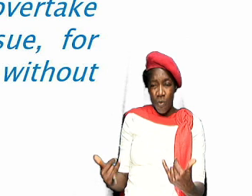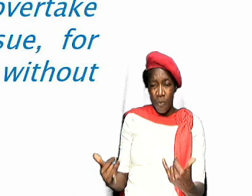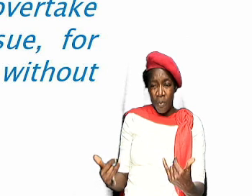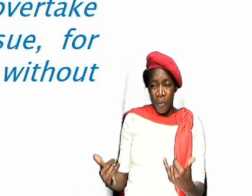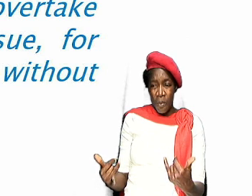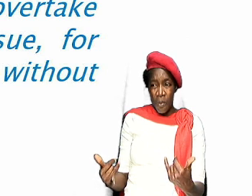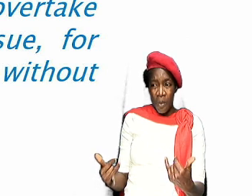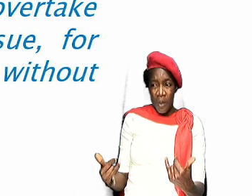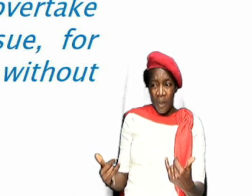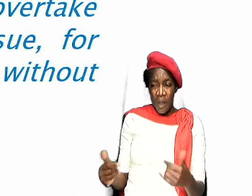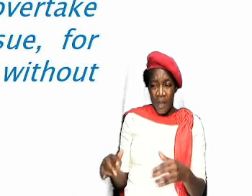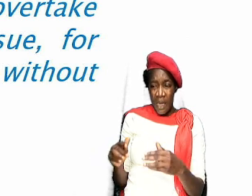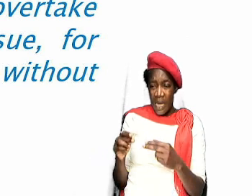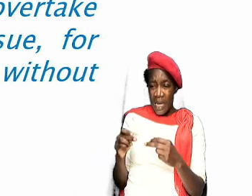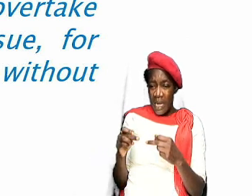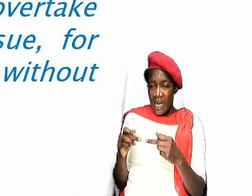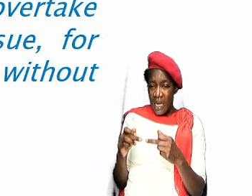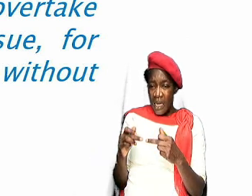invaded